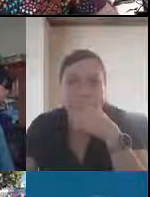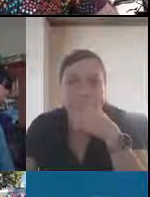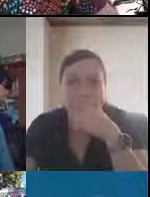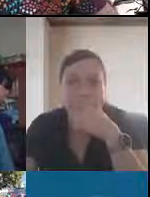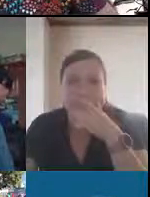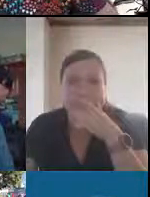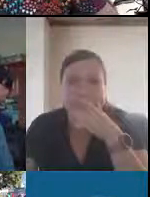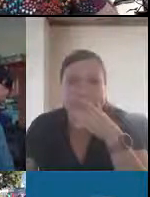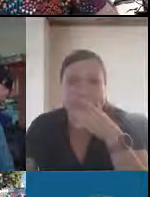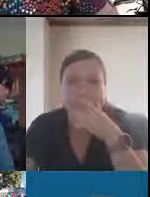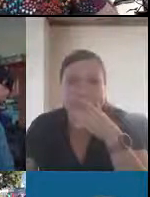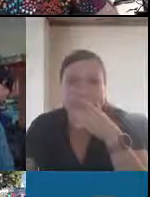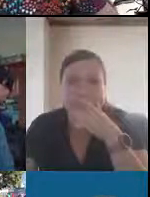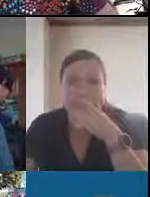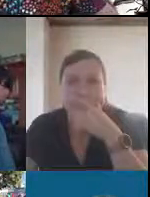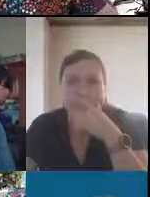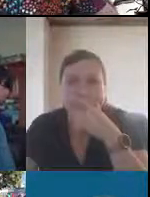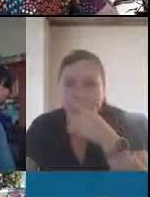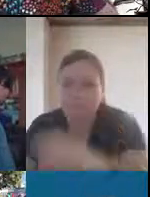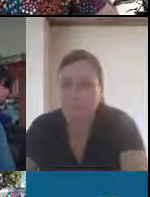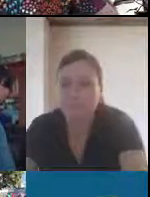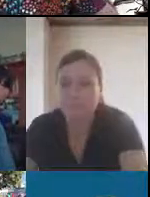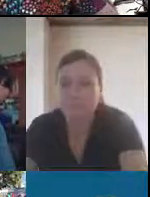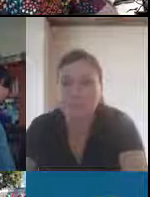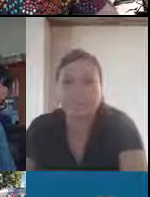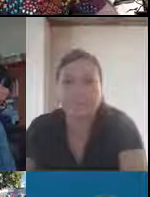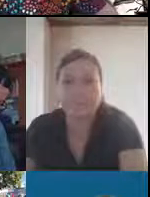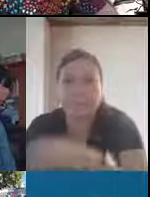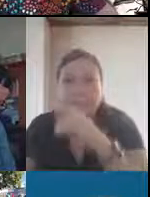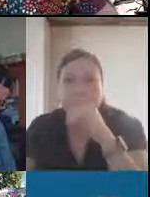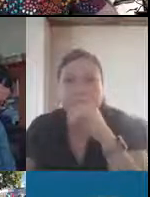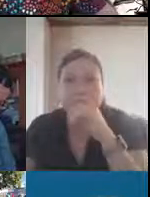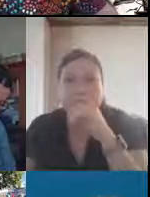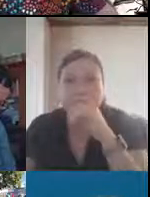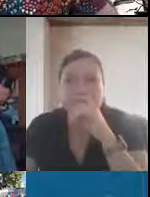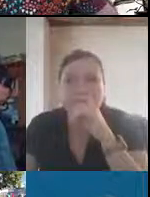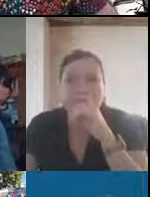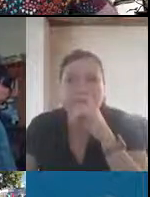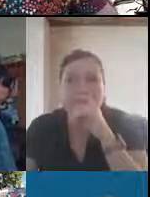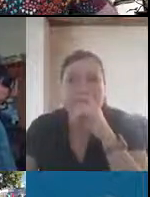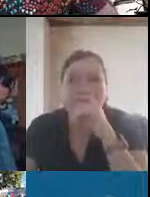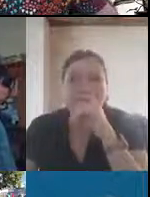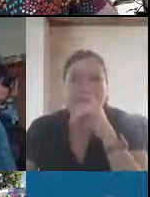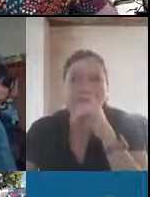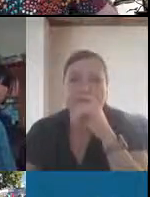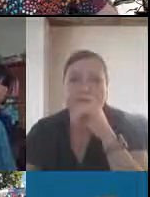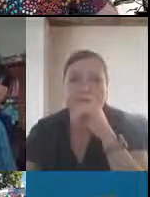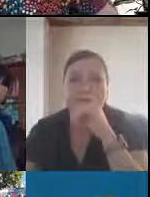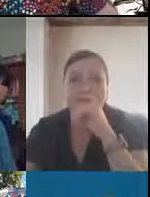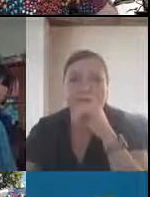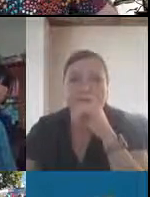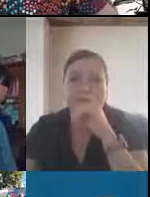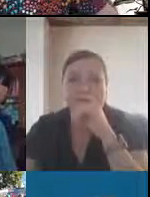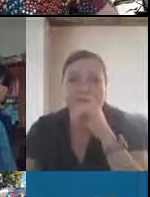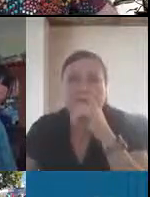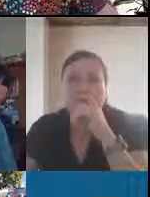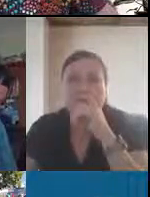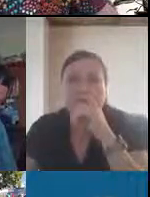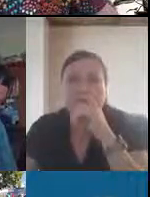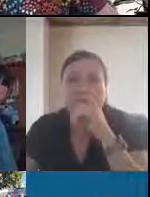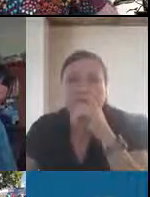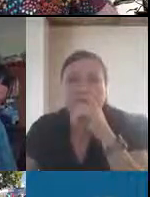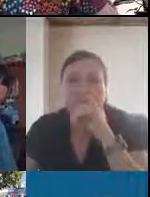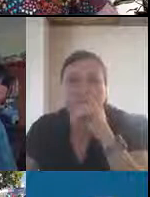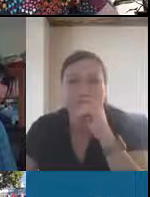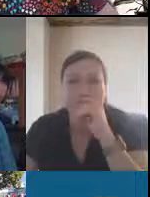your network provider. It included things that are valuable. We know they're valuable, but they're not actually recognised in the market or the